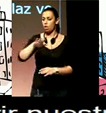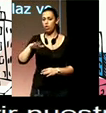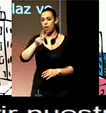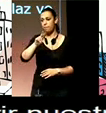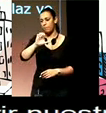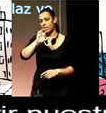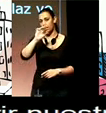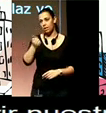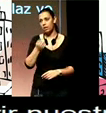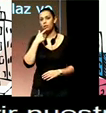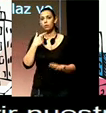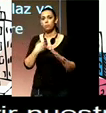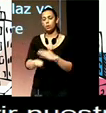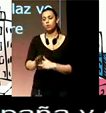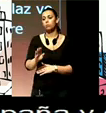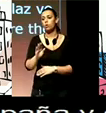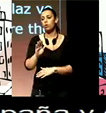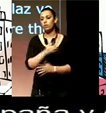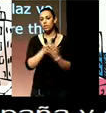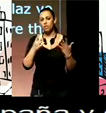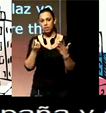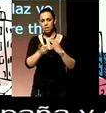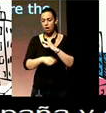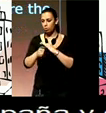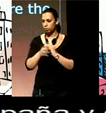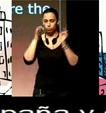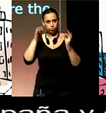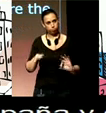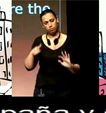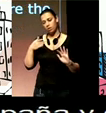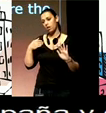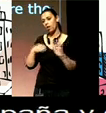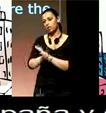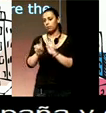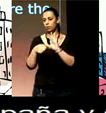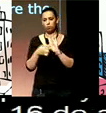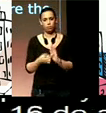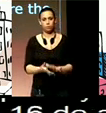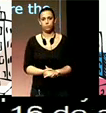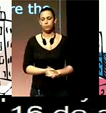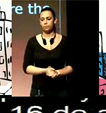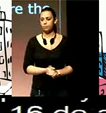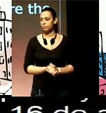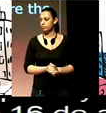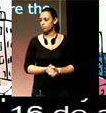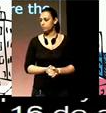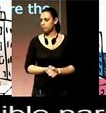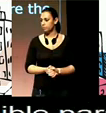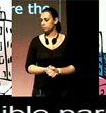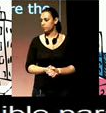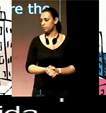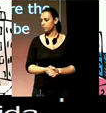V died. The 16th August will be 100% accessible for people